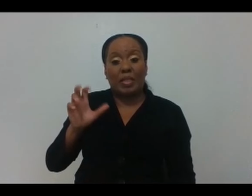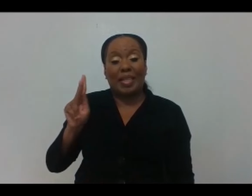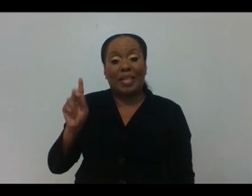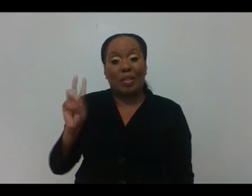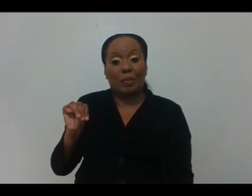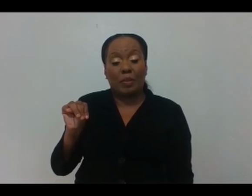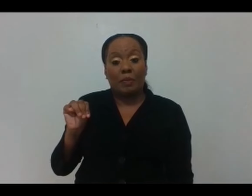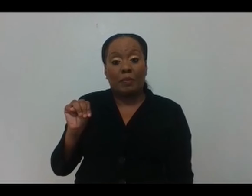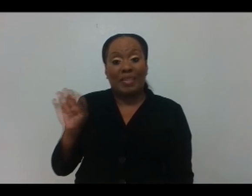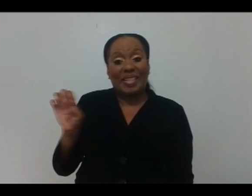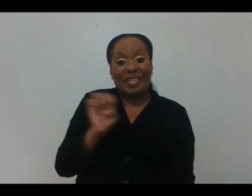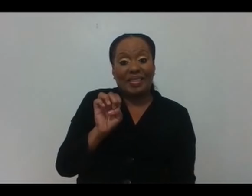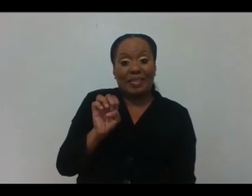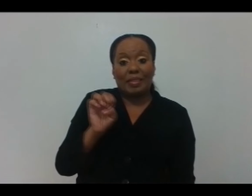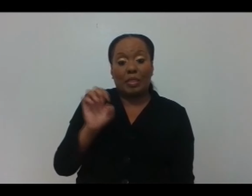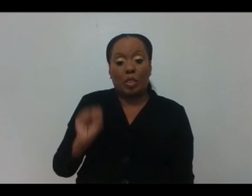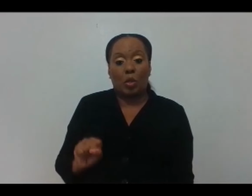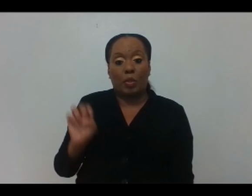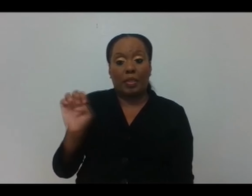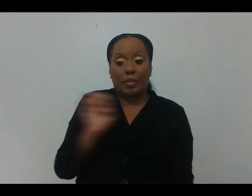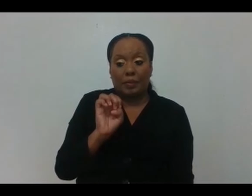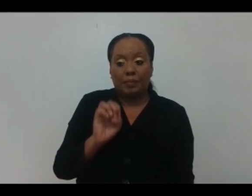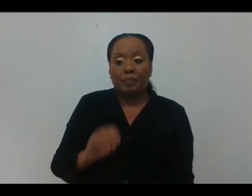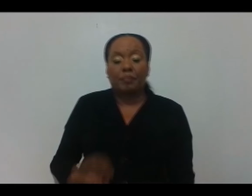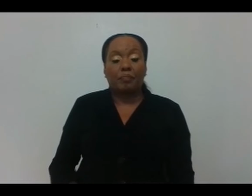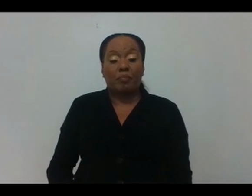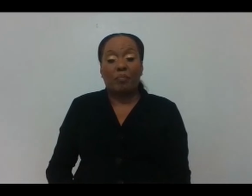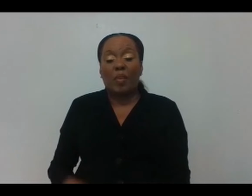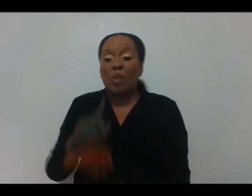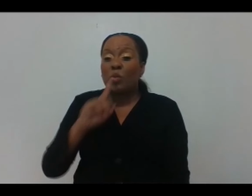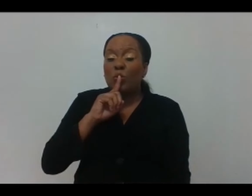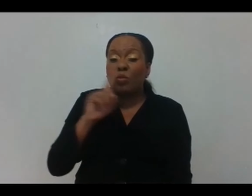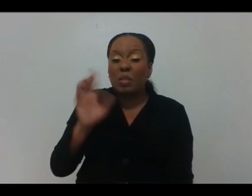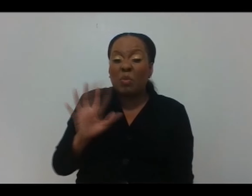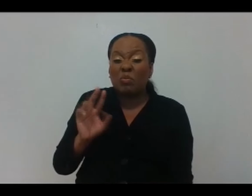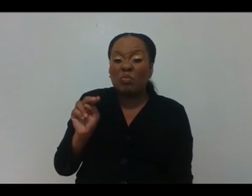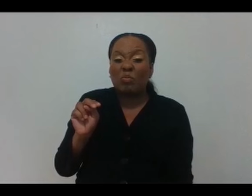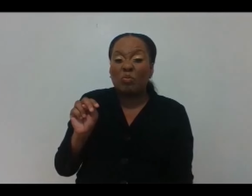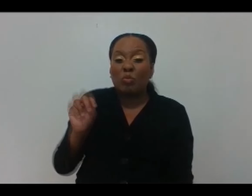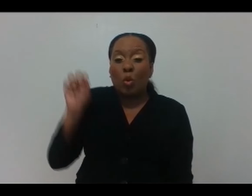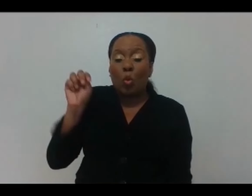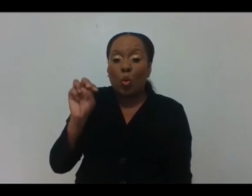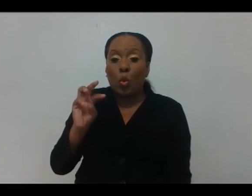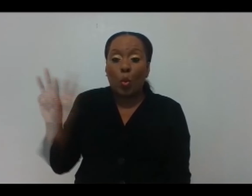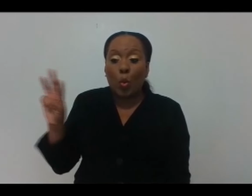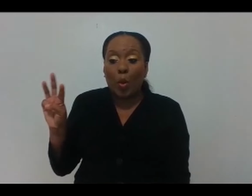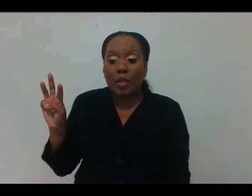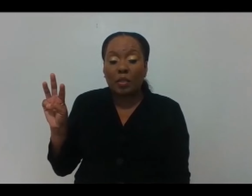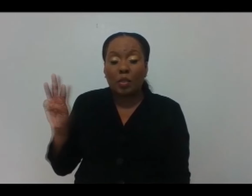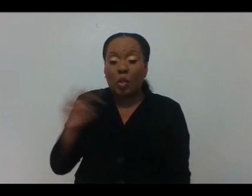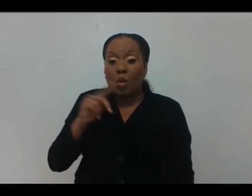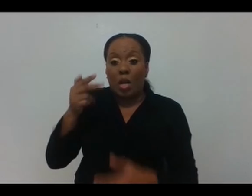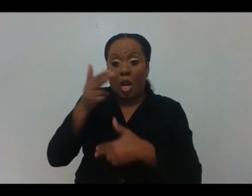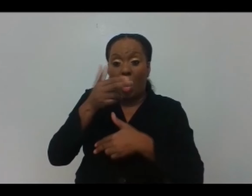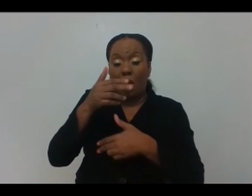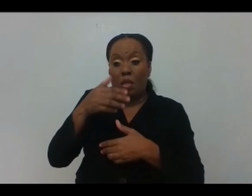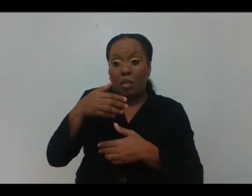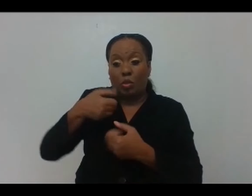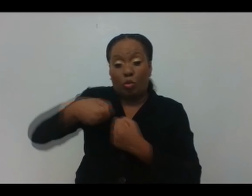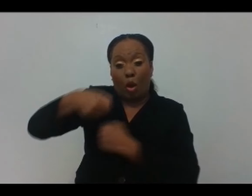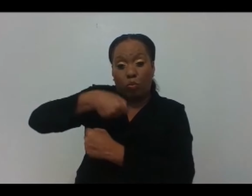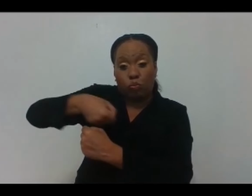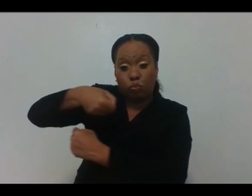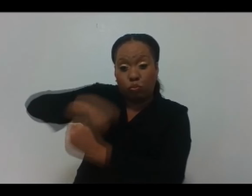east-southeast. Beryl is still moving towards the west, or just slightly north of west, around 21 miles per hour. That's pretty quick. On its